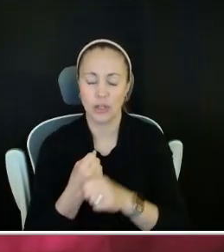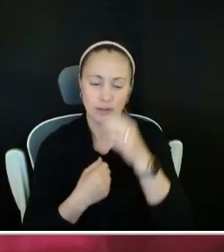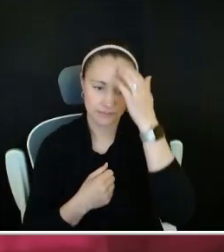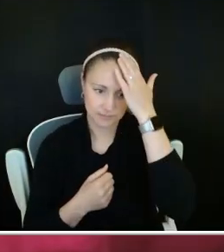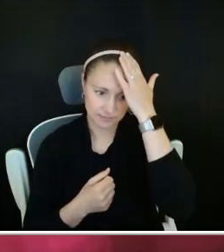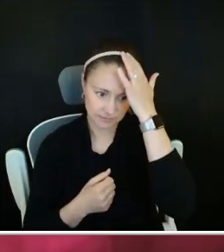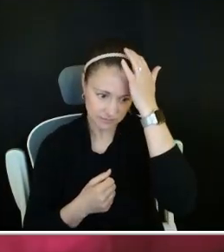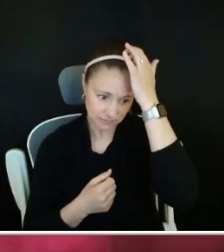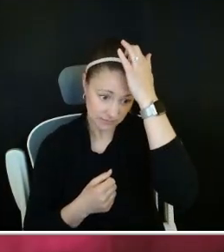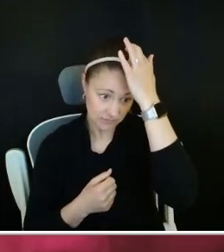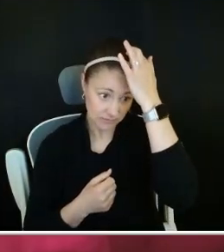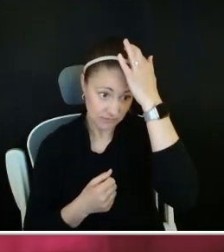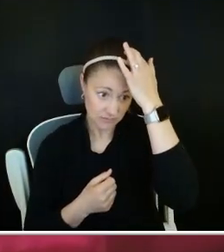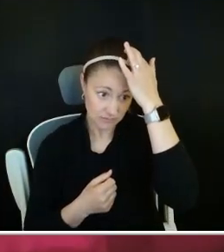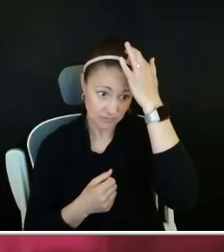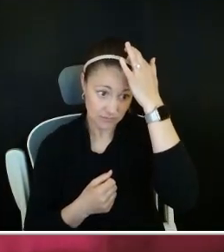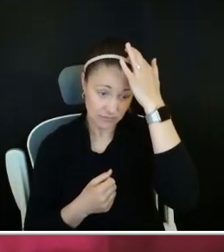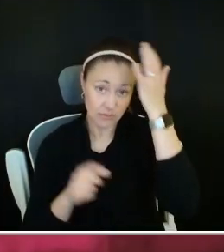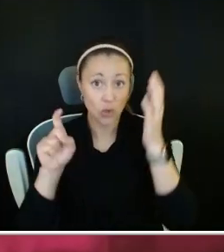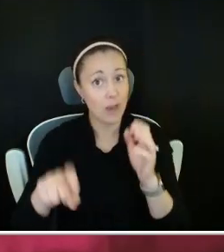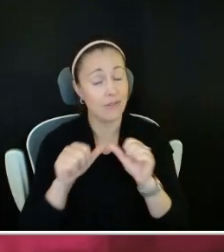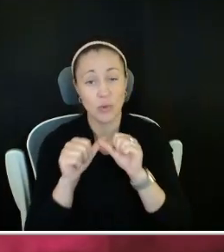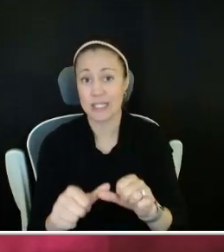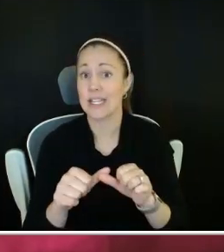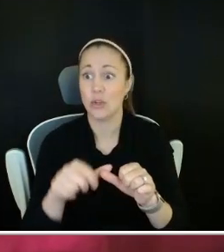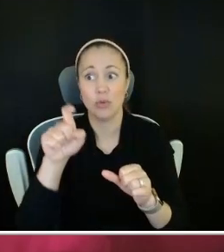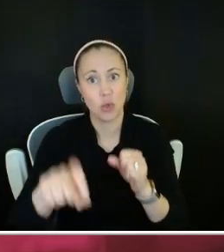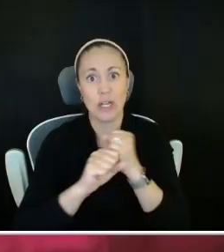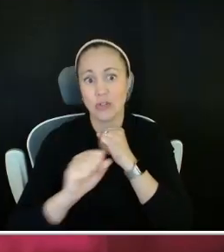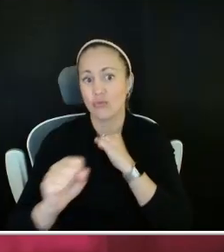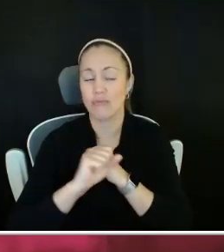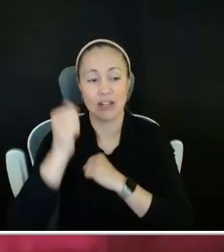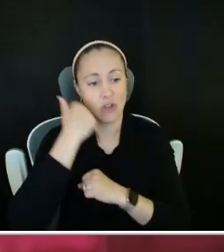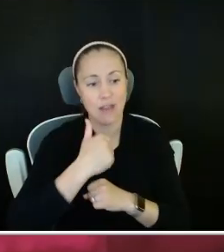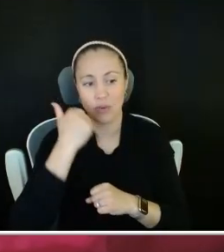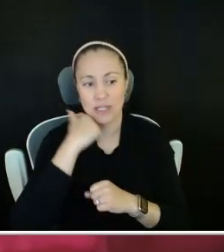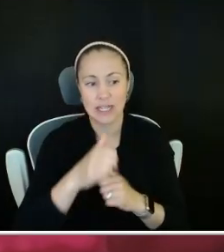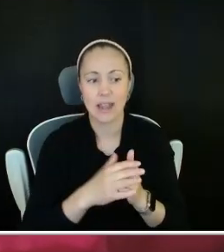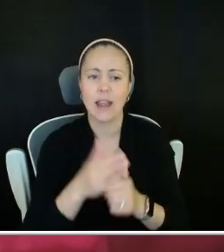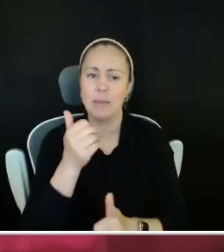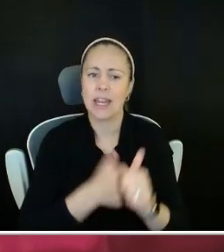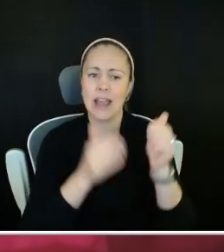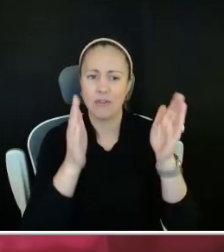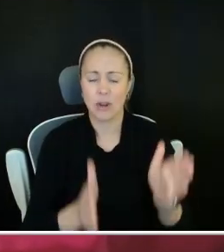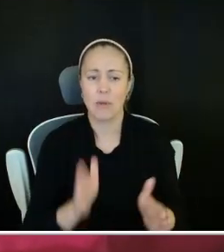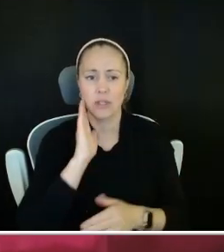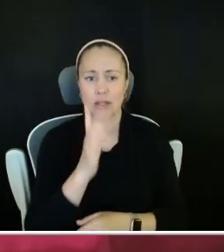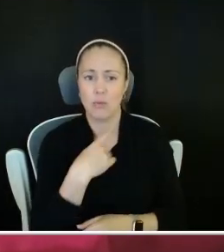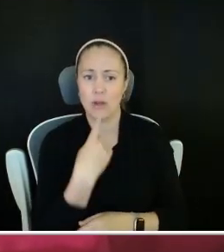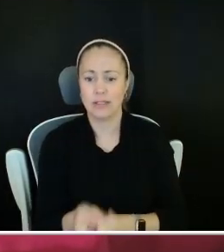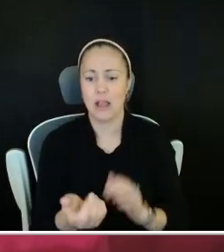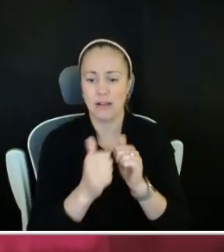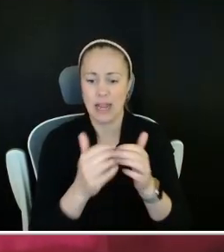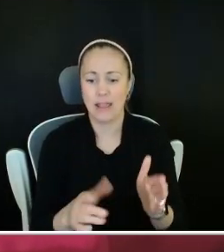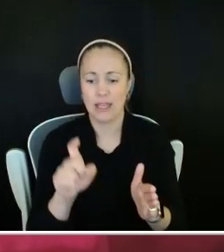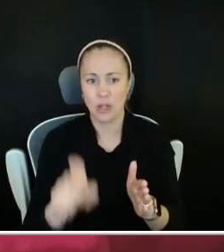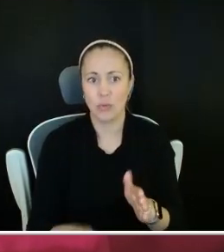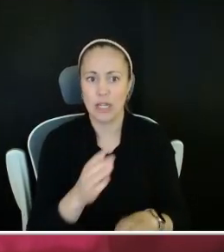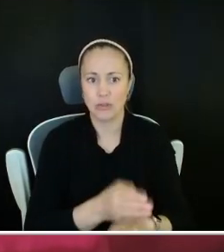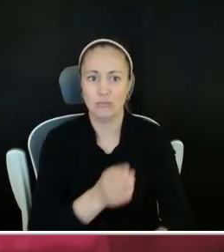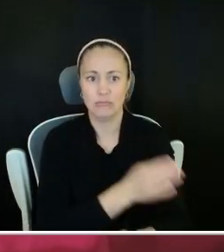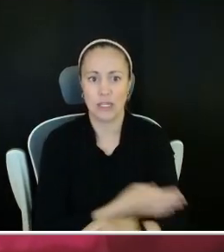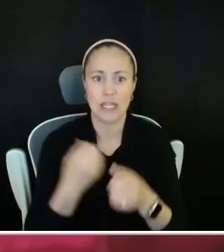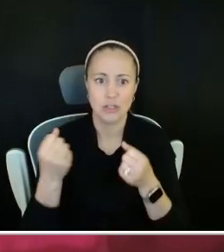you can't fall off, and you need to stretch every day. Every person's going to tell an athlete to get stronger. No one tells them to get